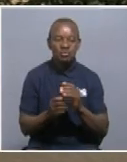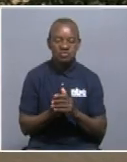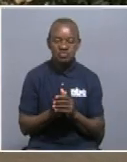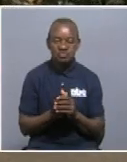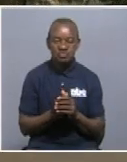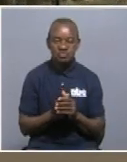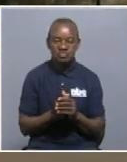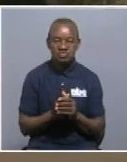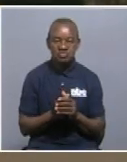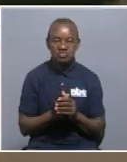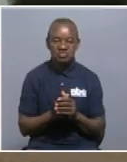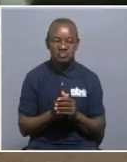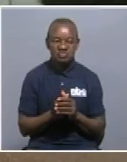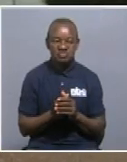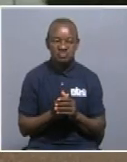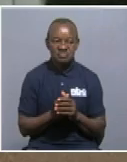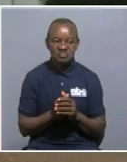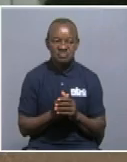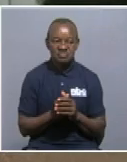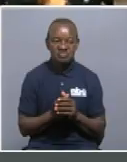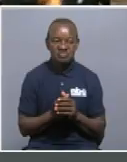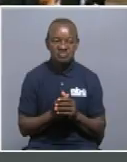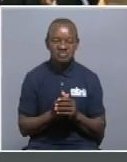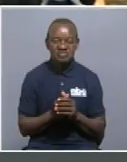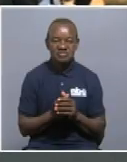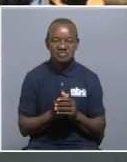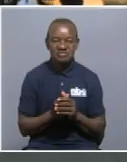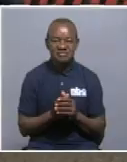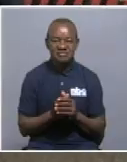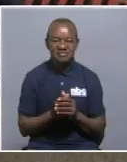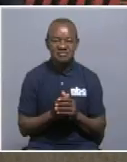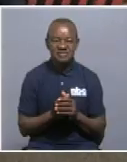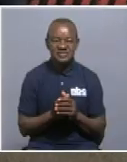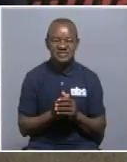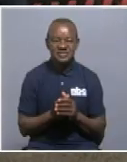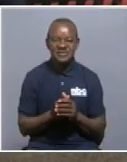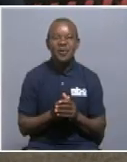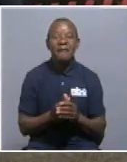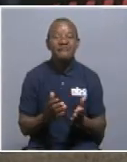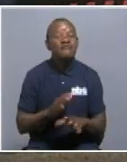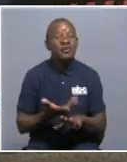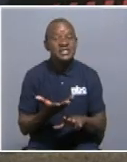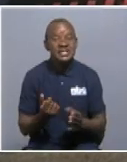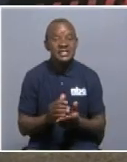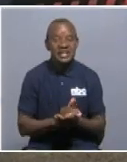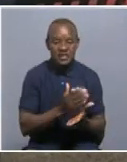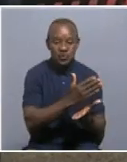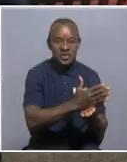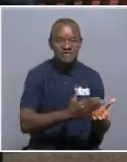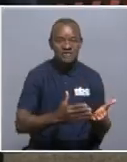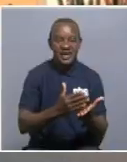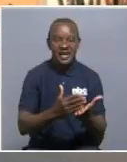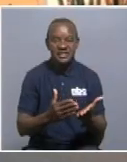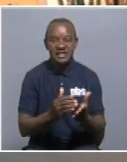possibly employ the time-based cohorts, which basically allows for different grades to come to school on different dates, which then